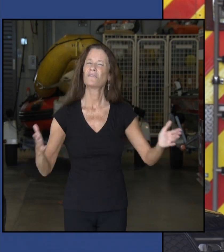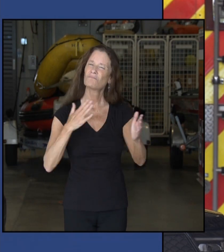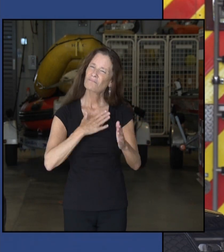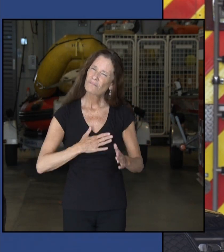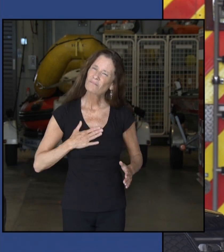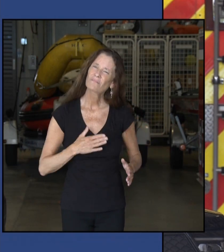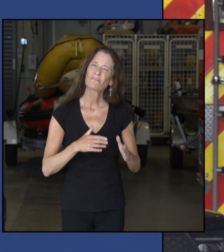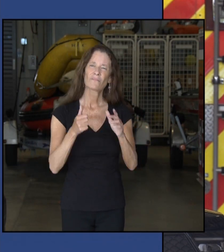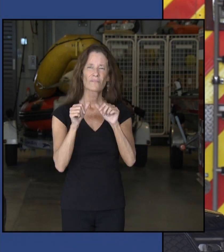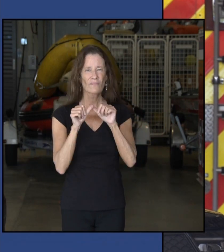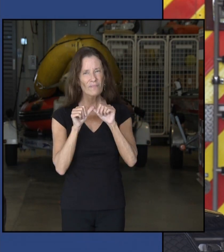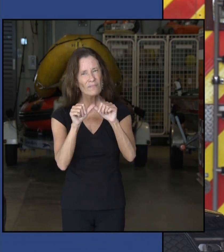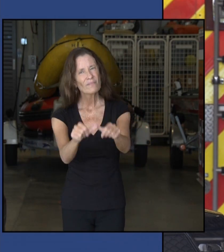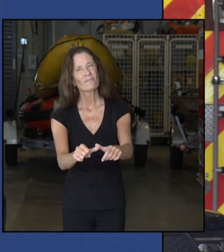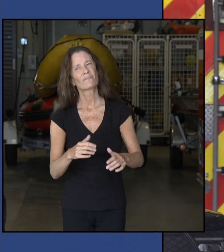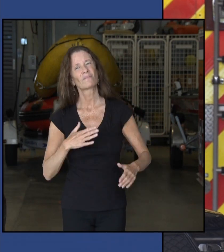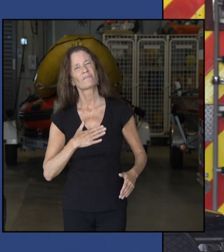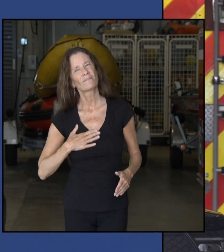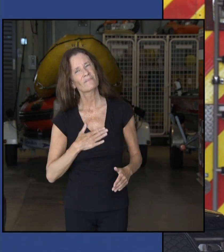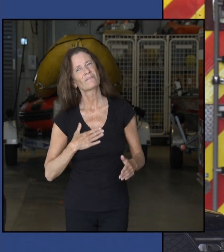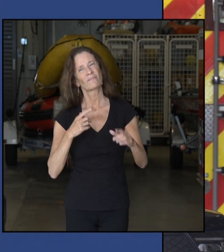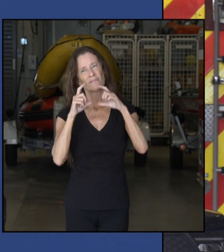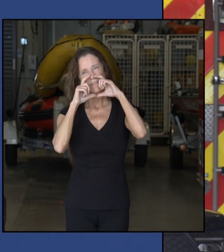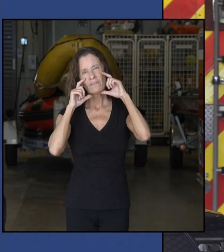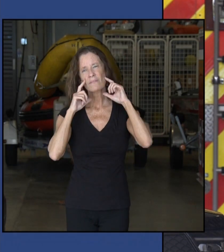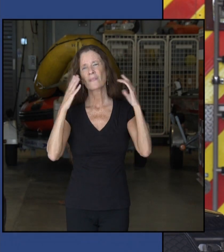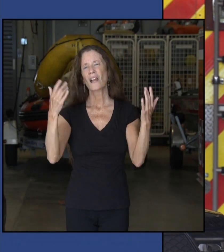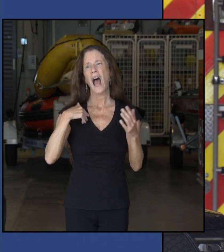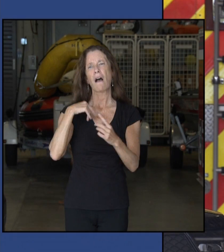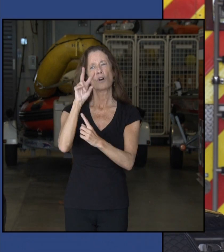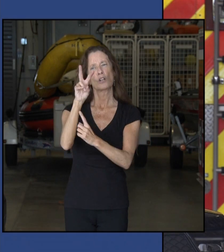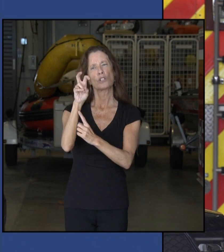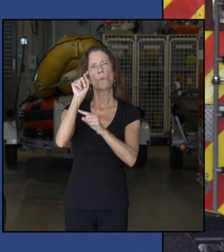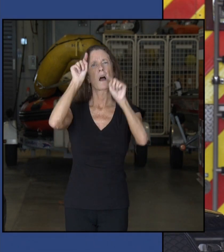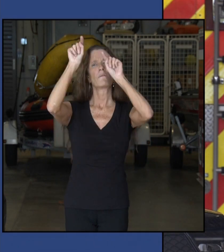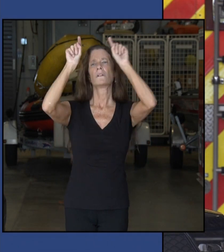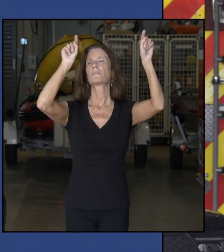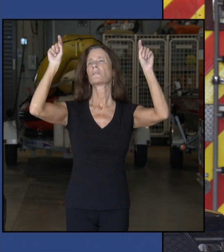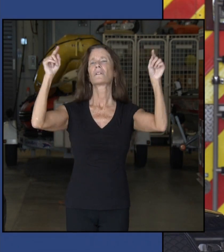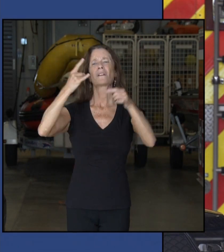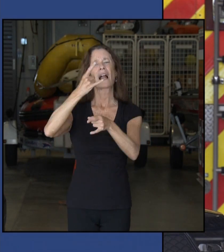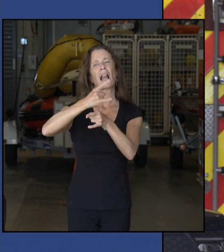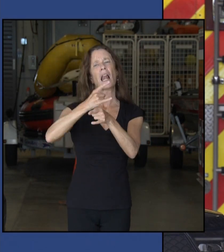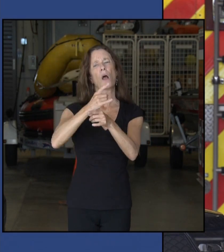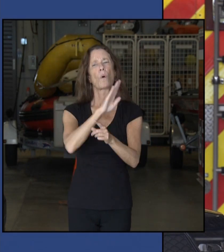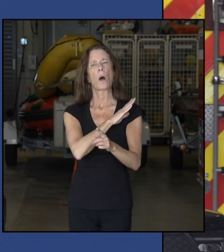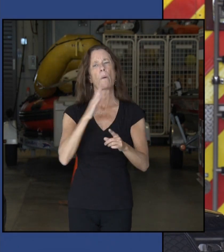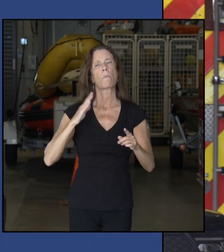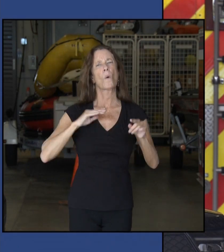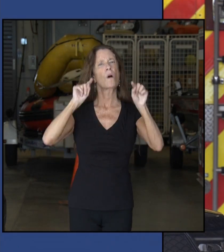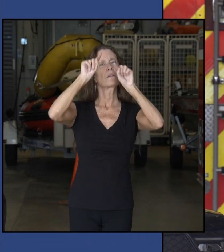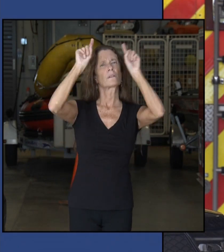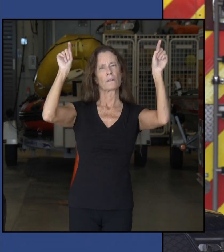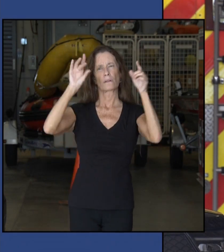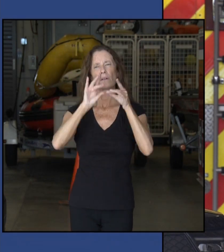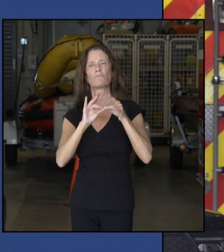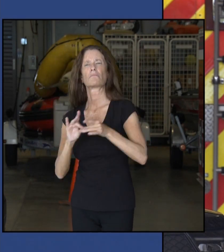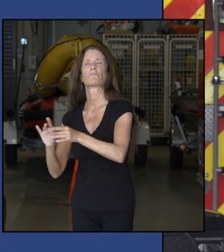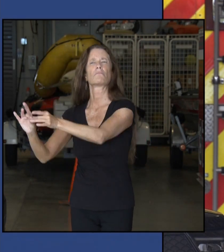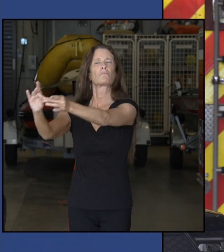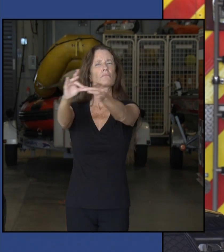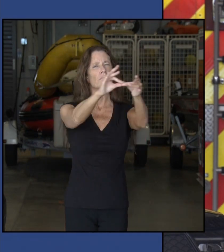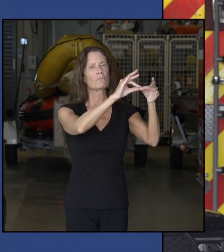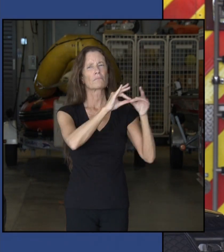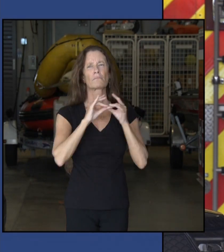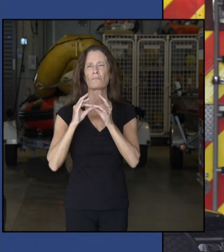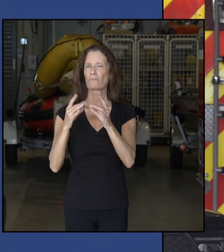Liquor Control Enforcement. The majority are civilian state police personnel who enforce all aspects of the liquor code and